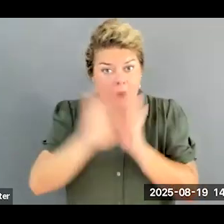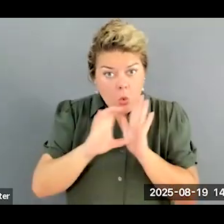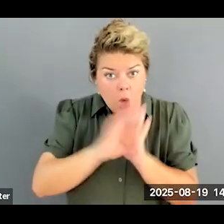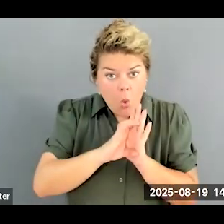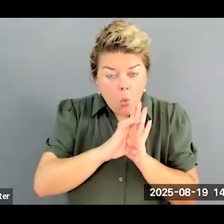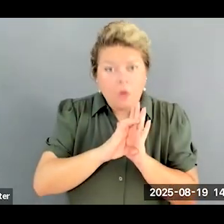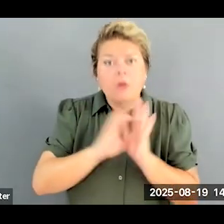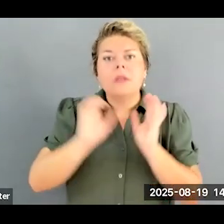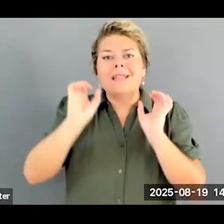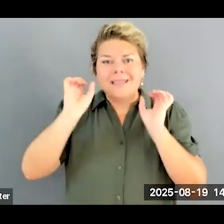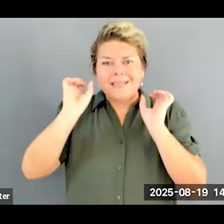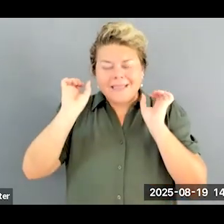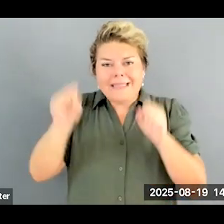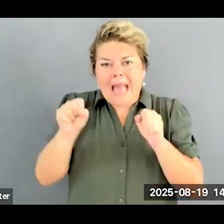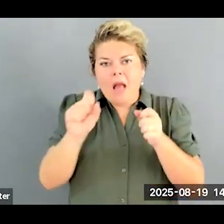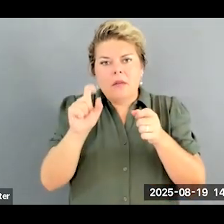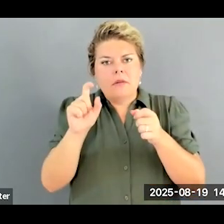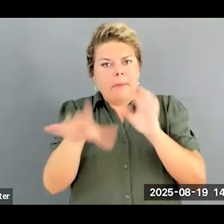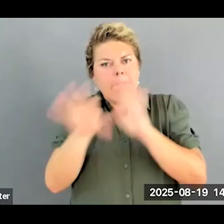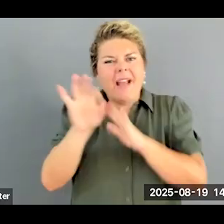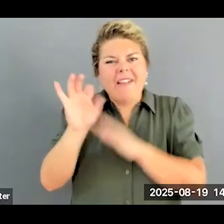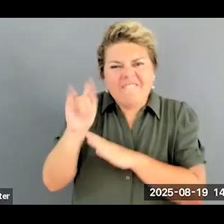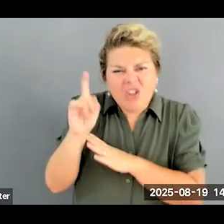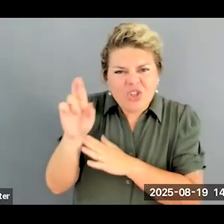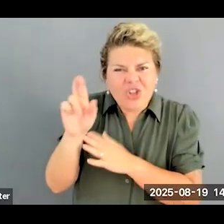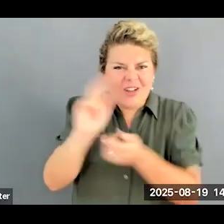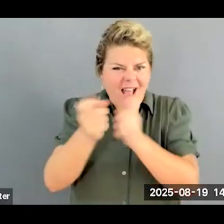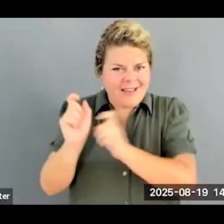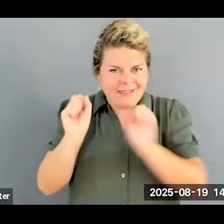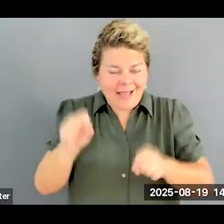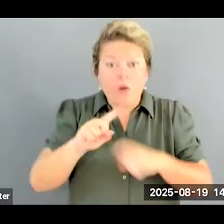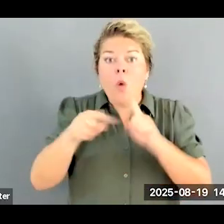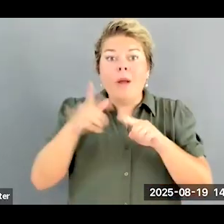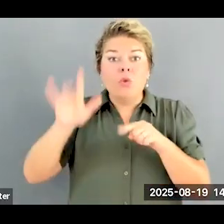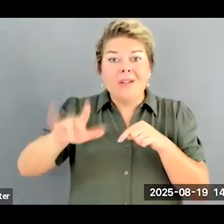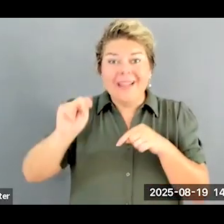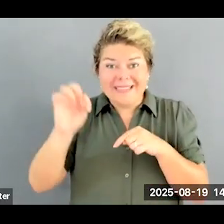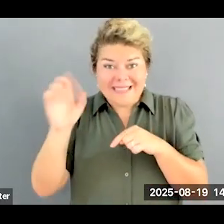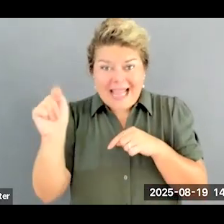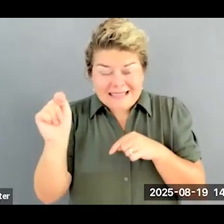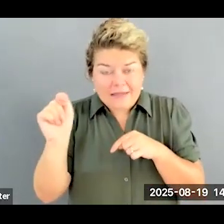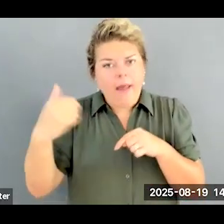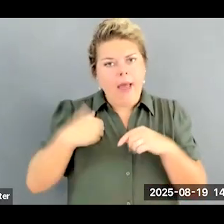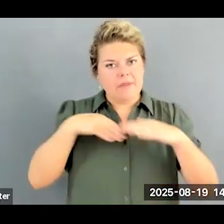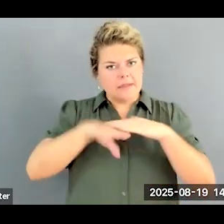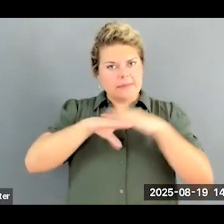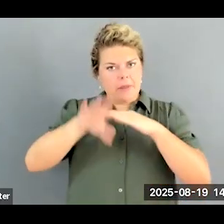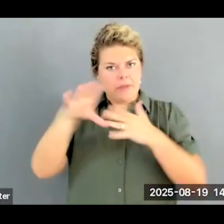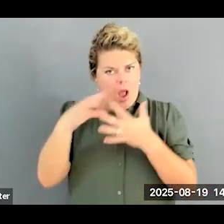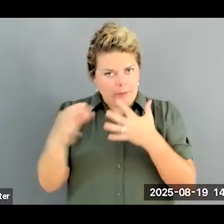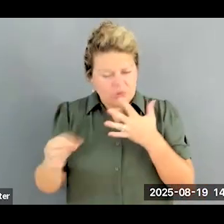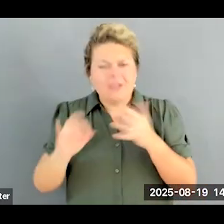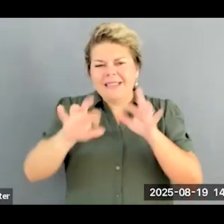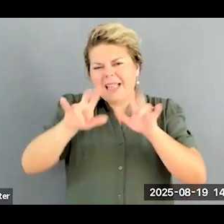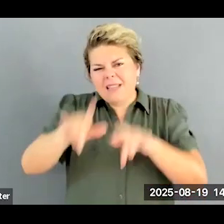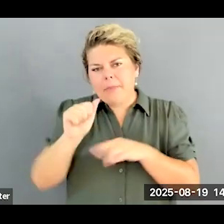can choose a filter and edit the image. When you're clicking next, there's an option for accessibility where you're able to write alternative text in